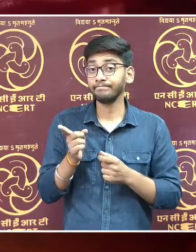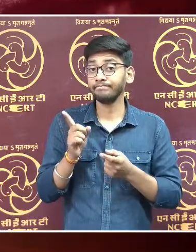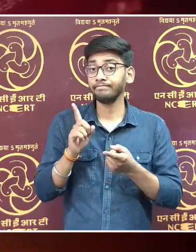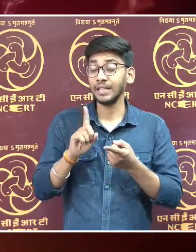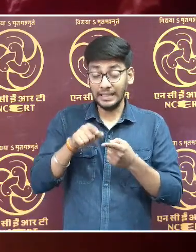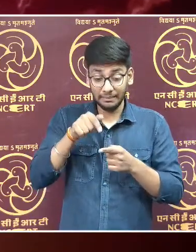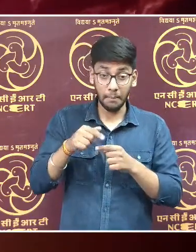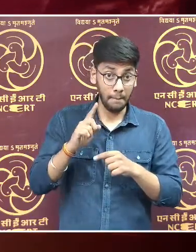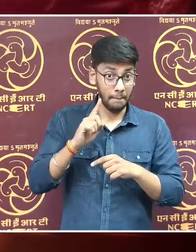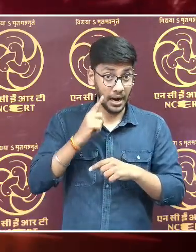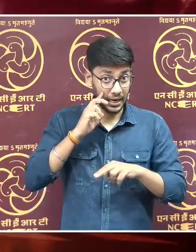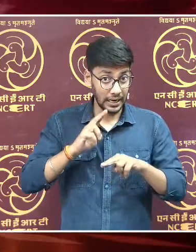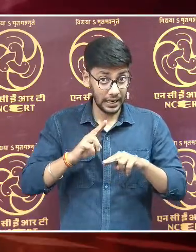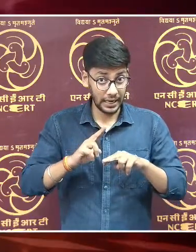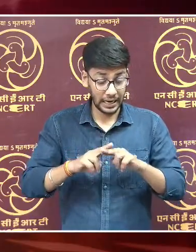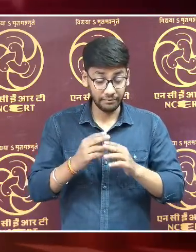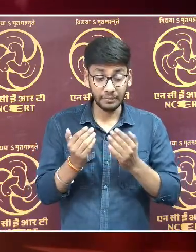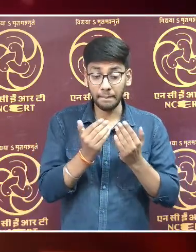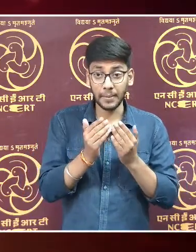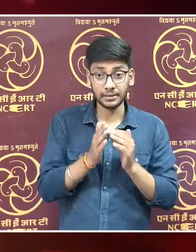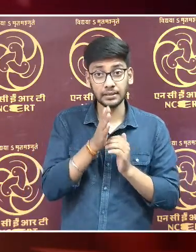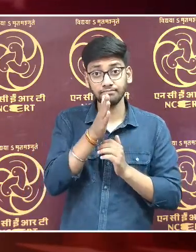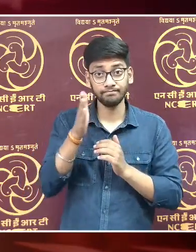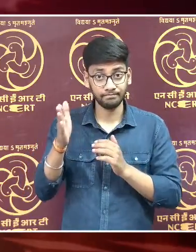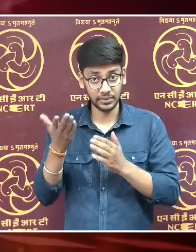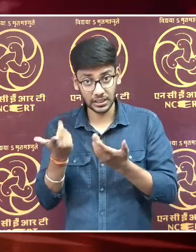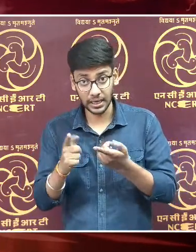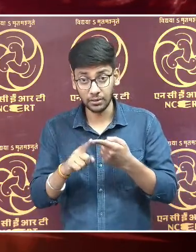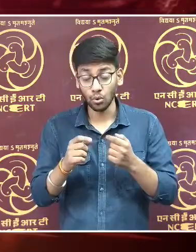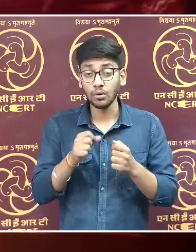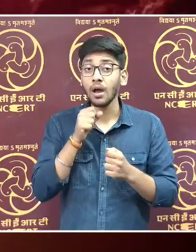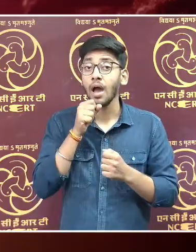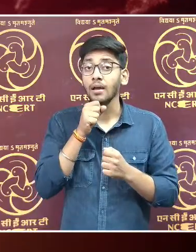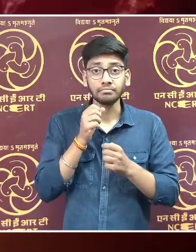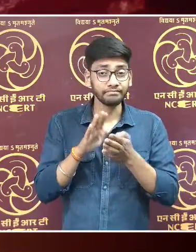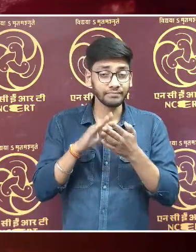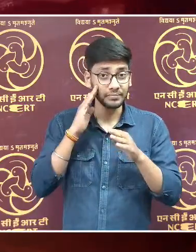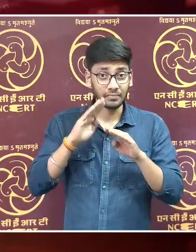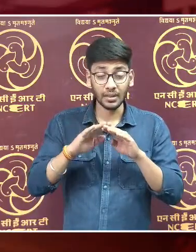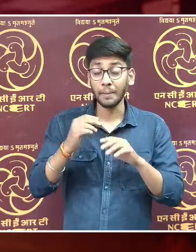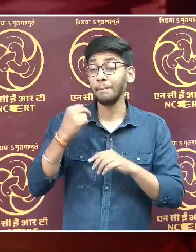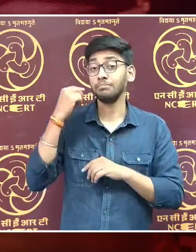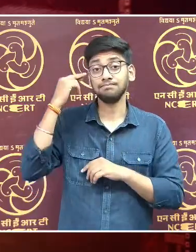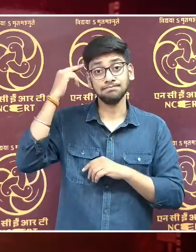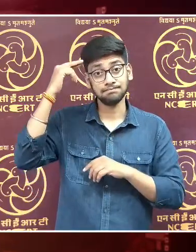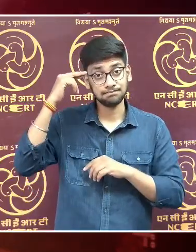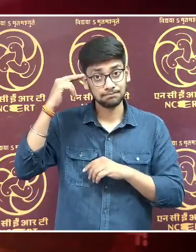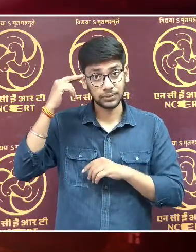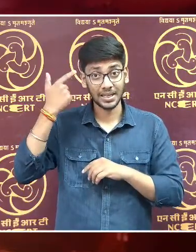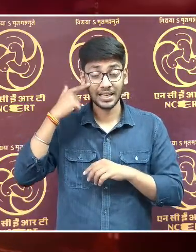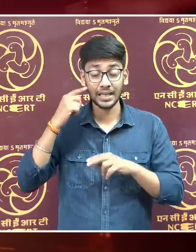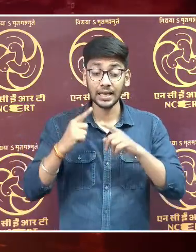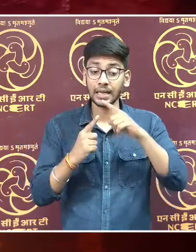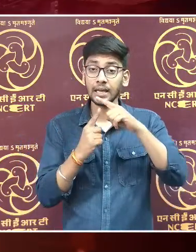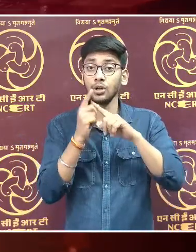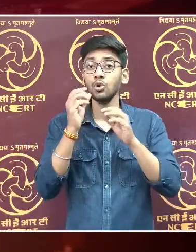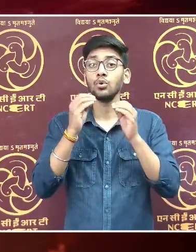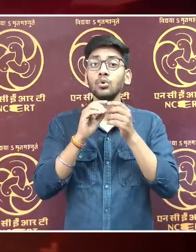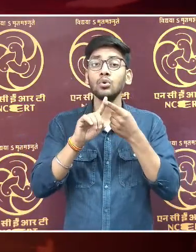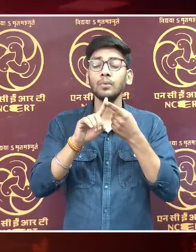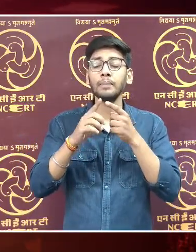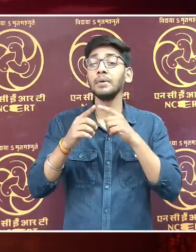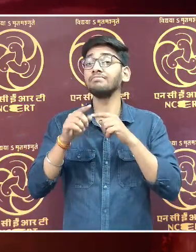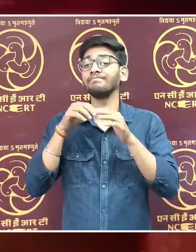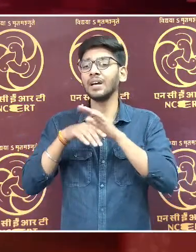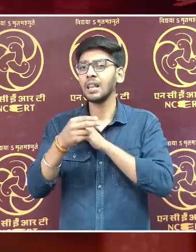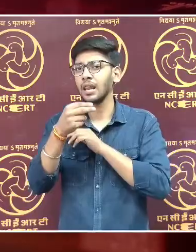a child, school going child, especially in terms of the education, because we have a tube which is called as eustachian tube,